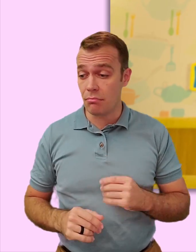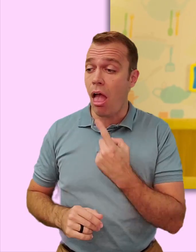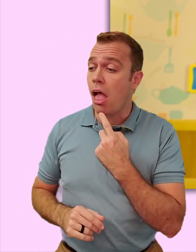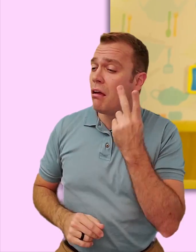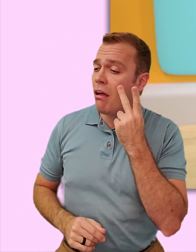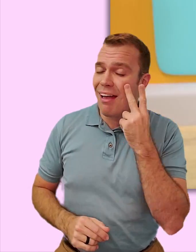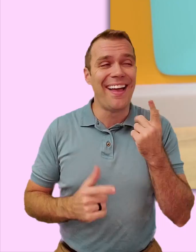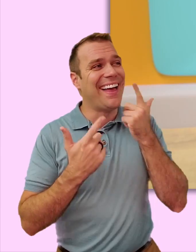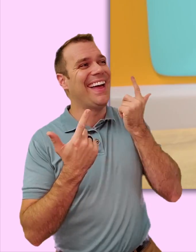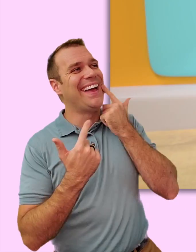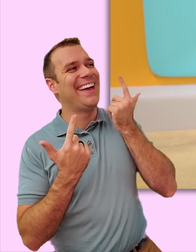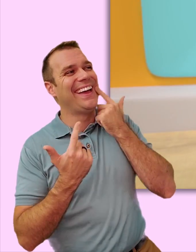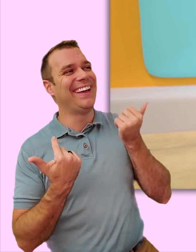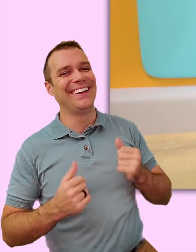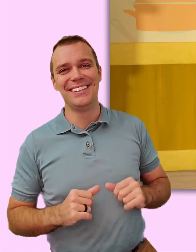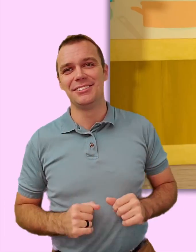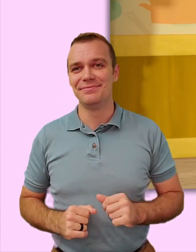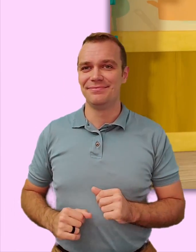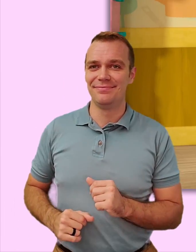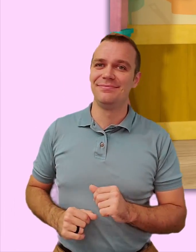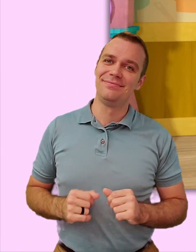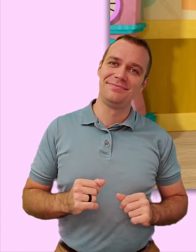open your mouth ha ha ha.